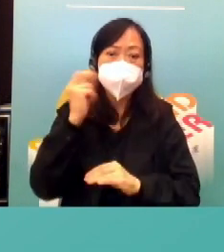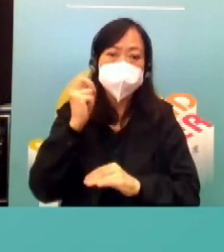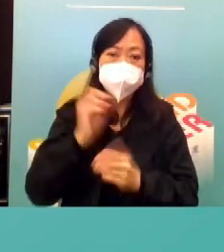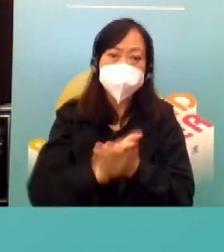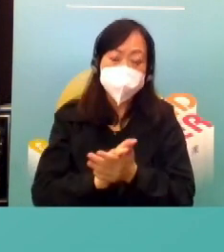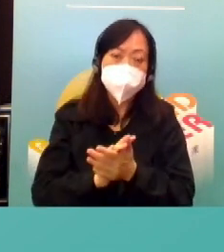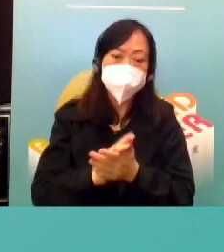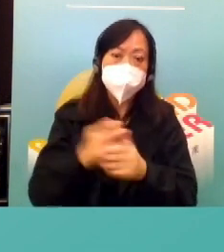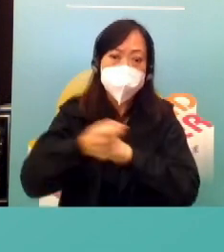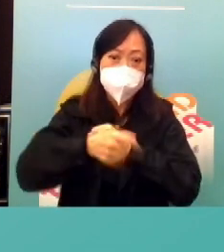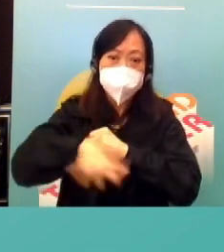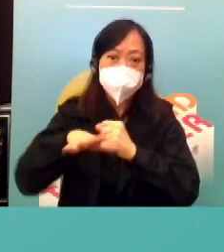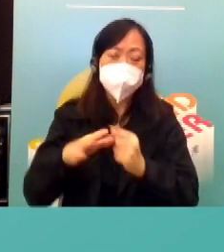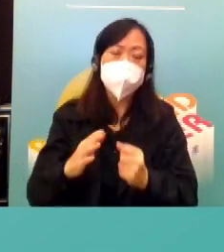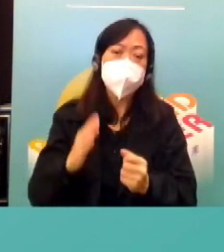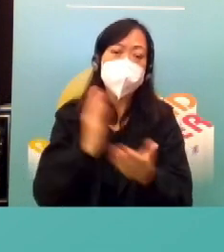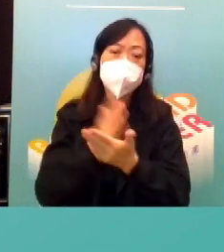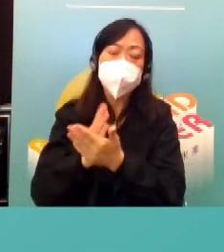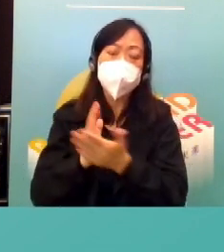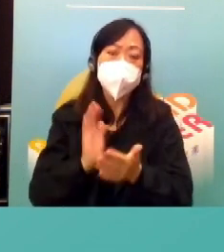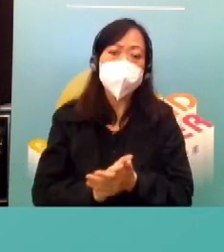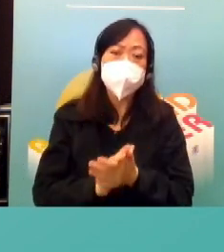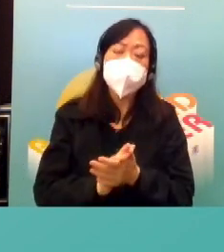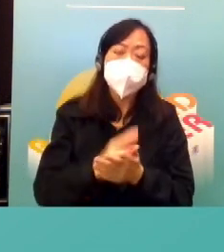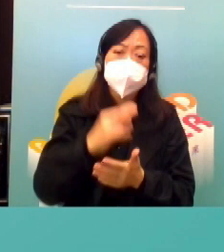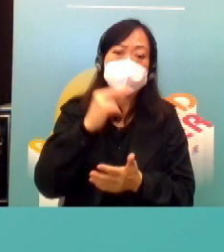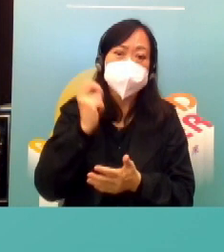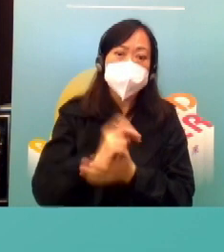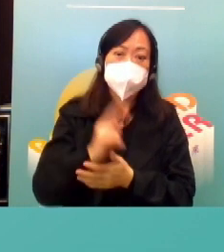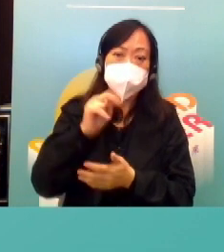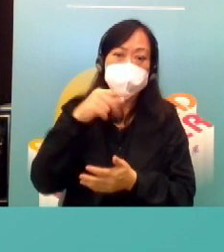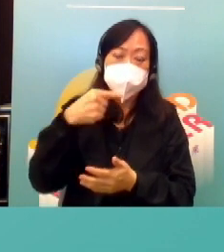NGOs. And then altogether, they would generate